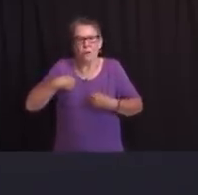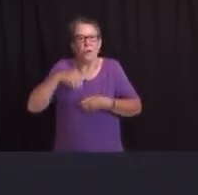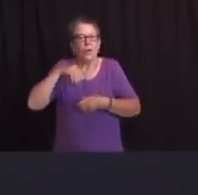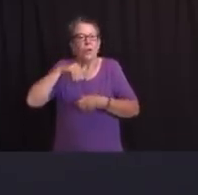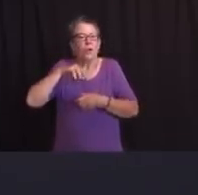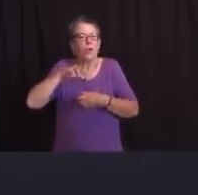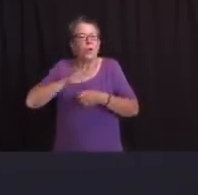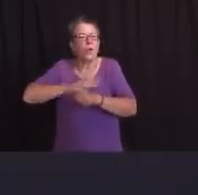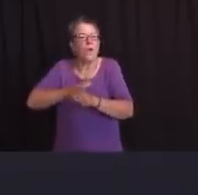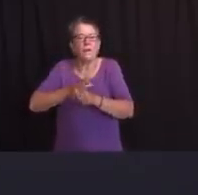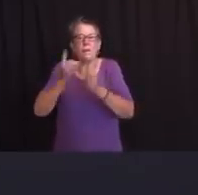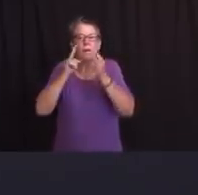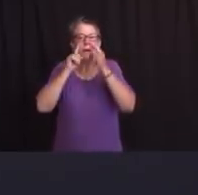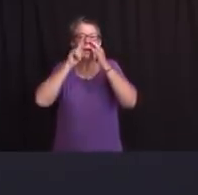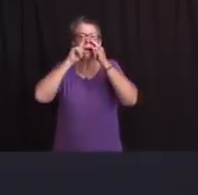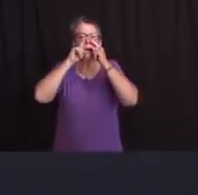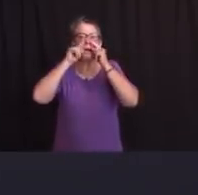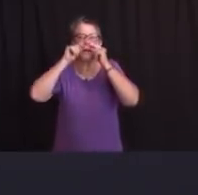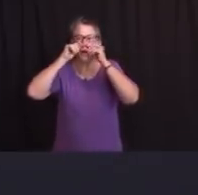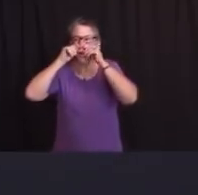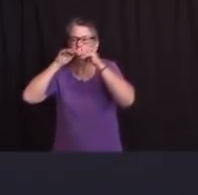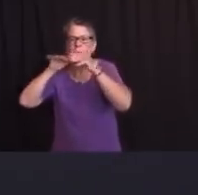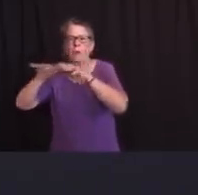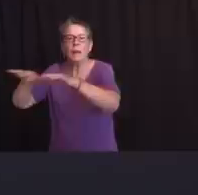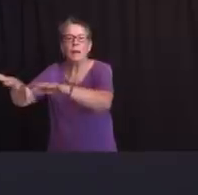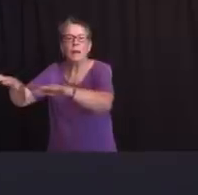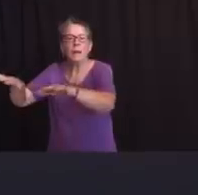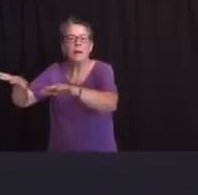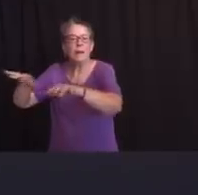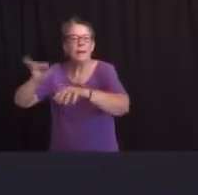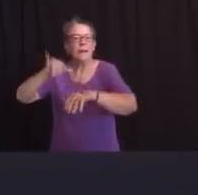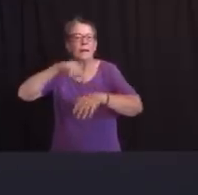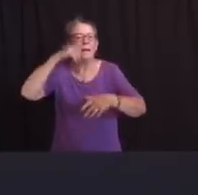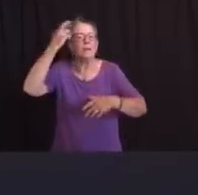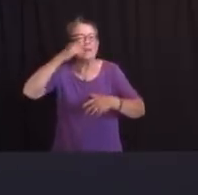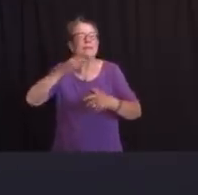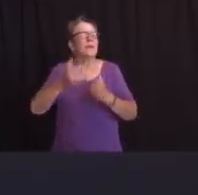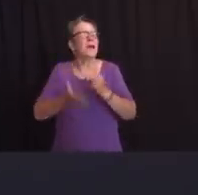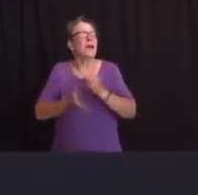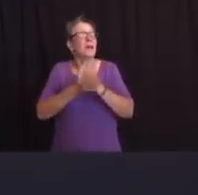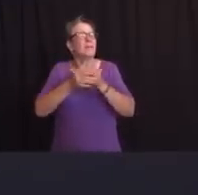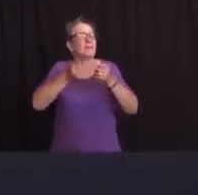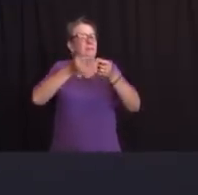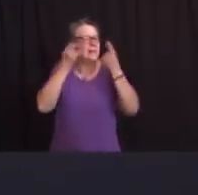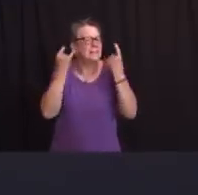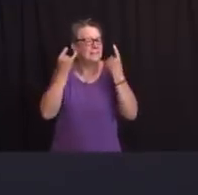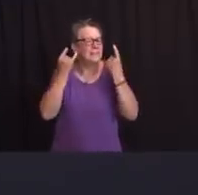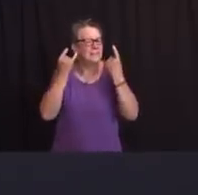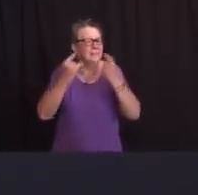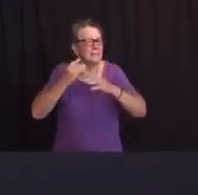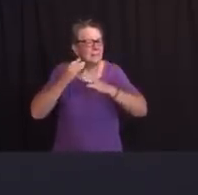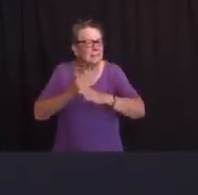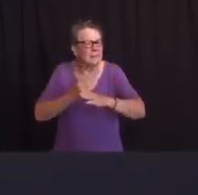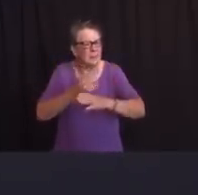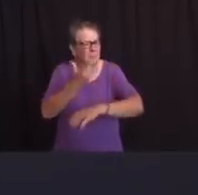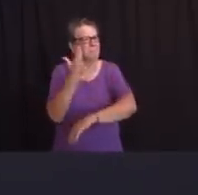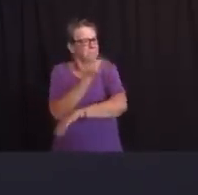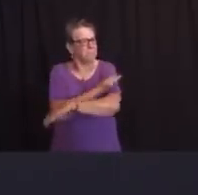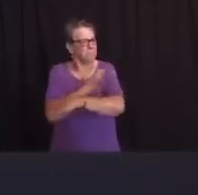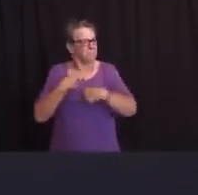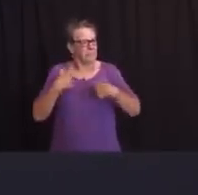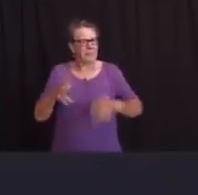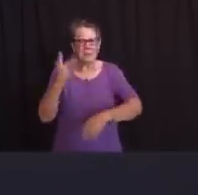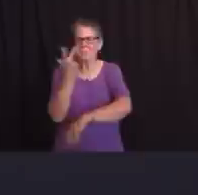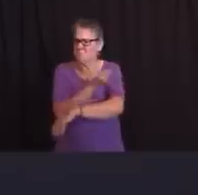wear a mask in indoor public settings in areas of substantial and high transmission, regardless of your vaccination